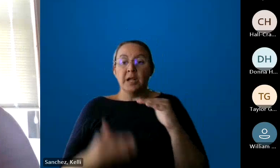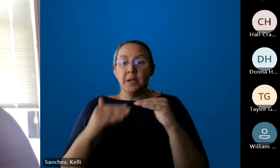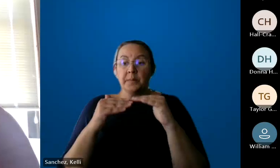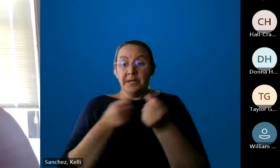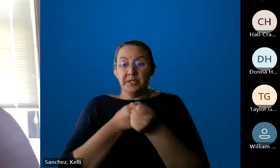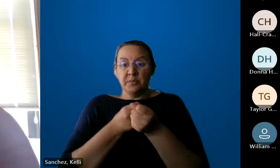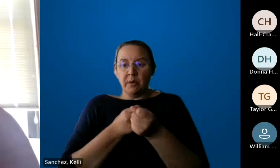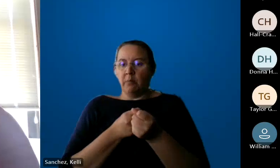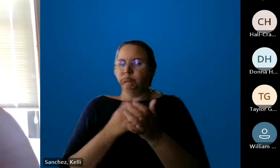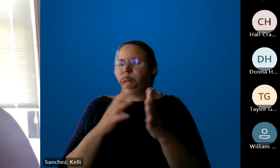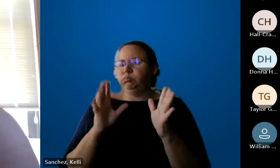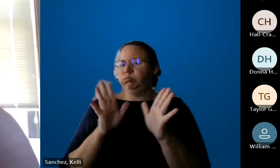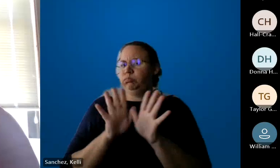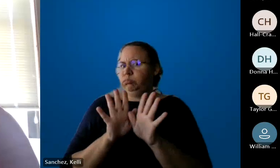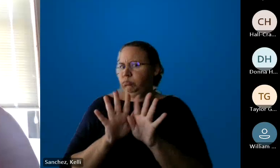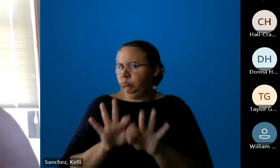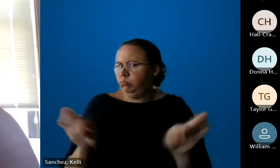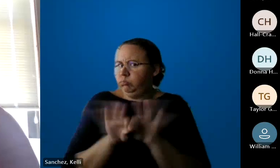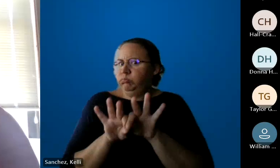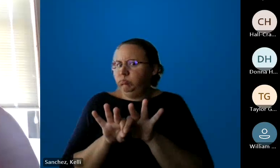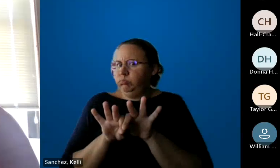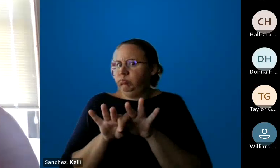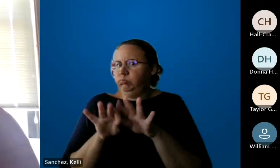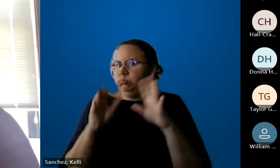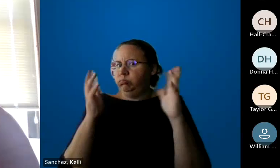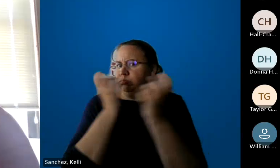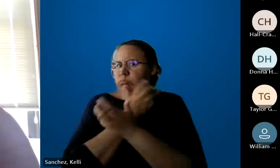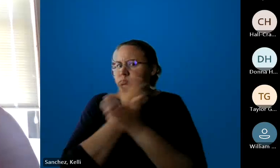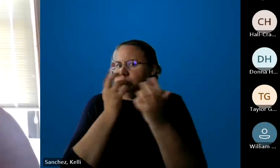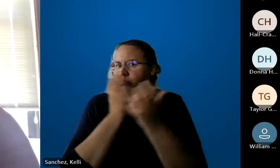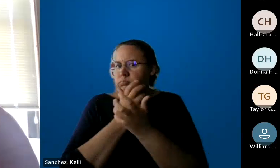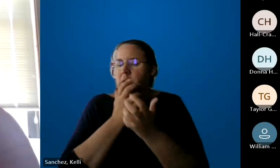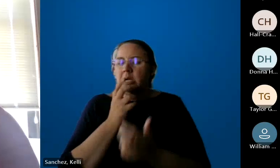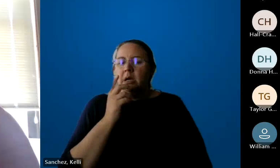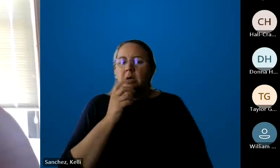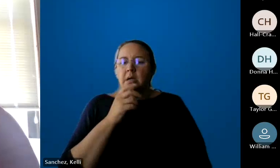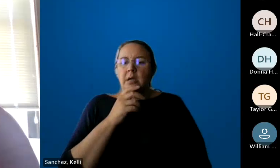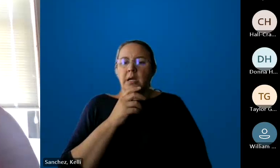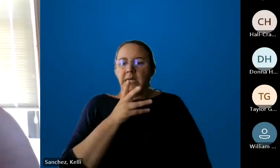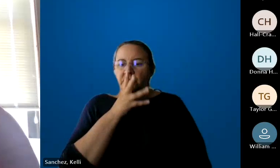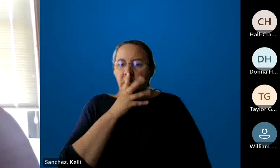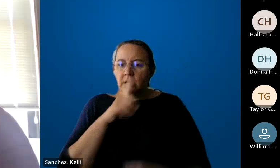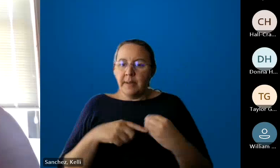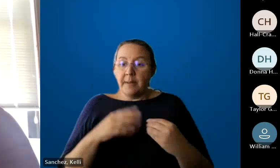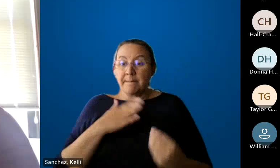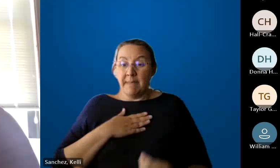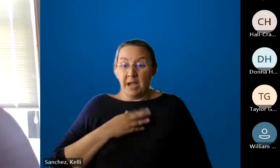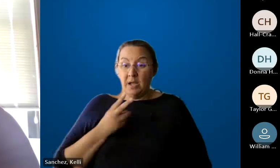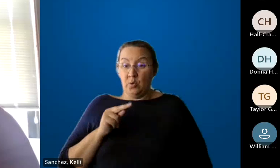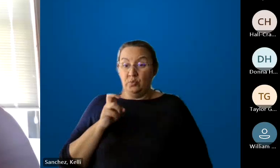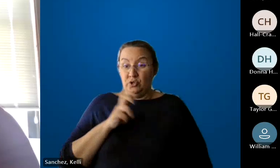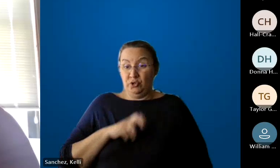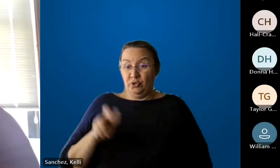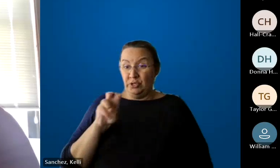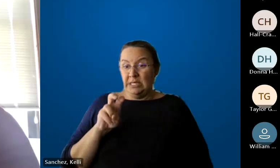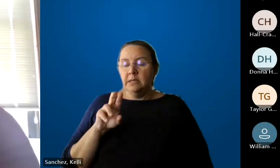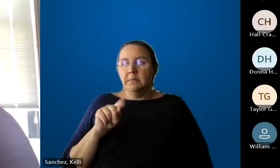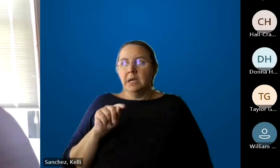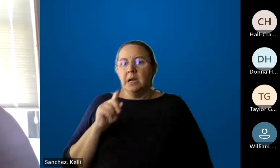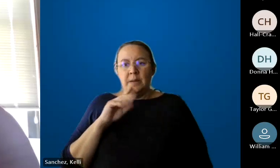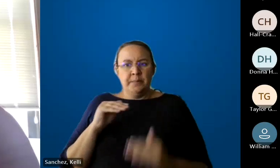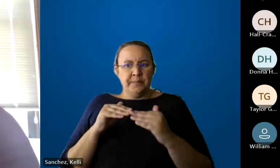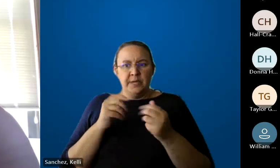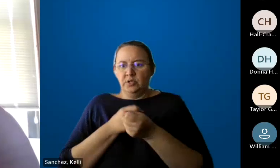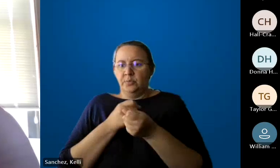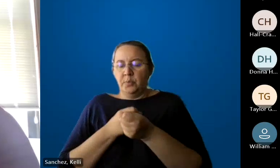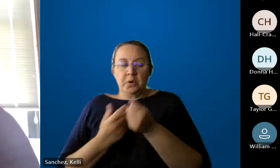is extremely important. I can only speak really on my journey, and I think that peer support